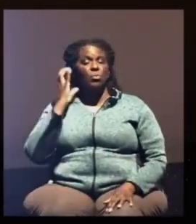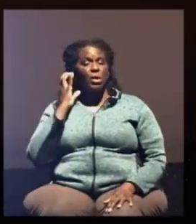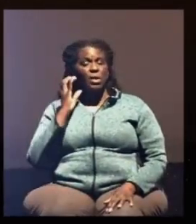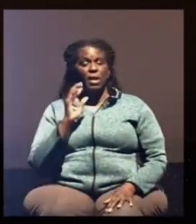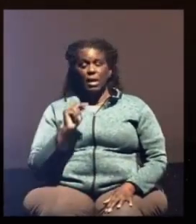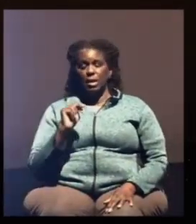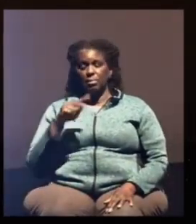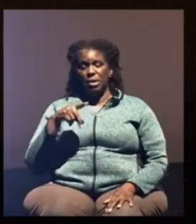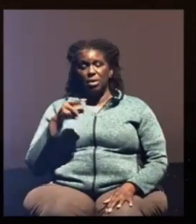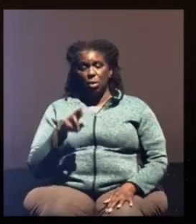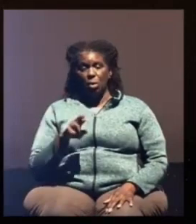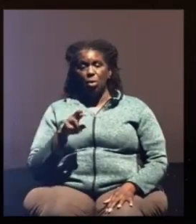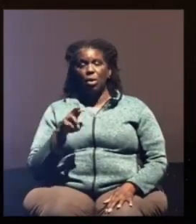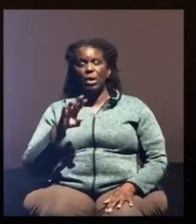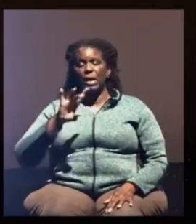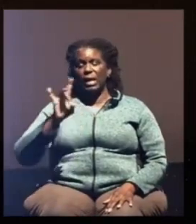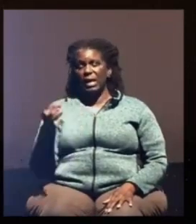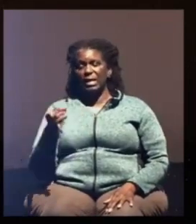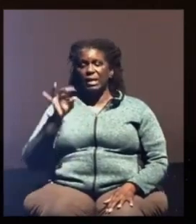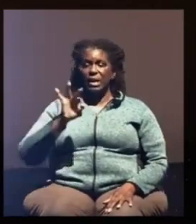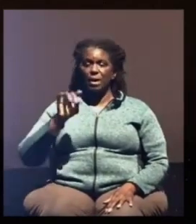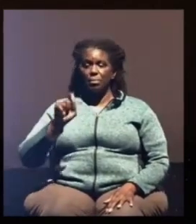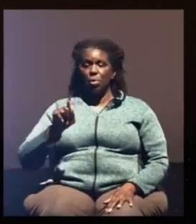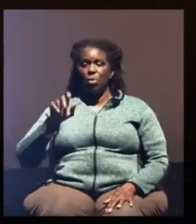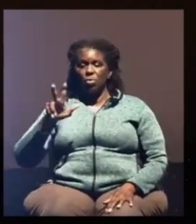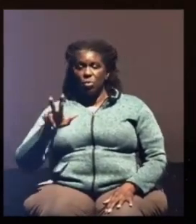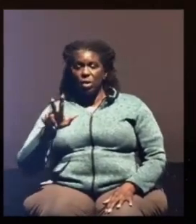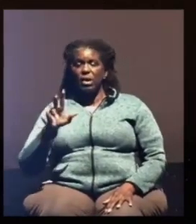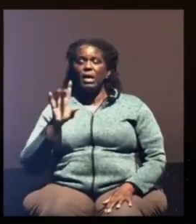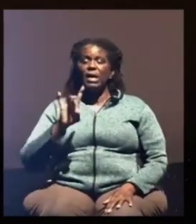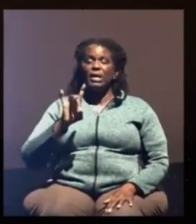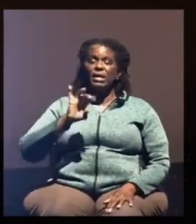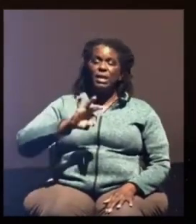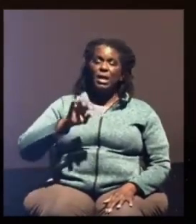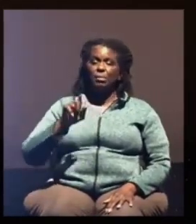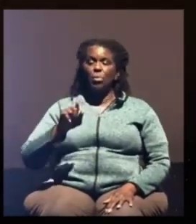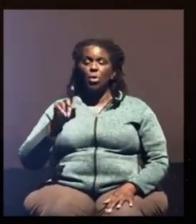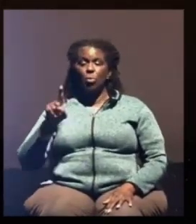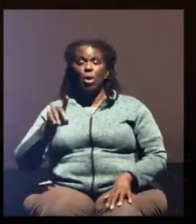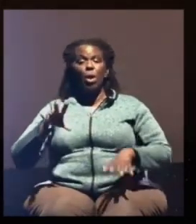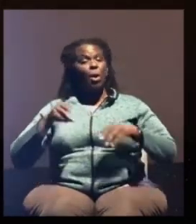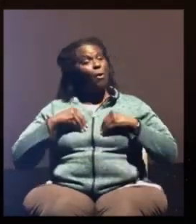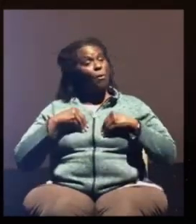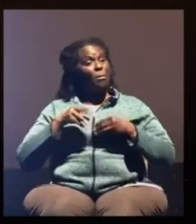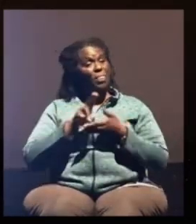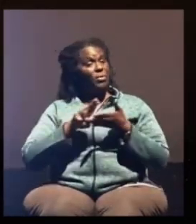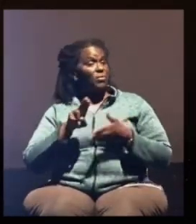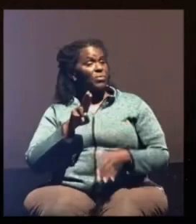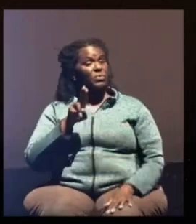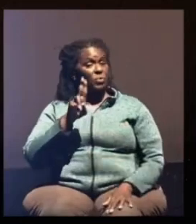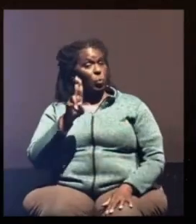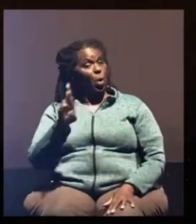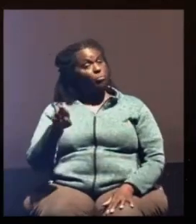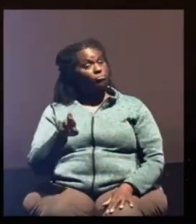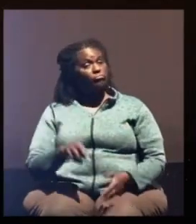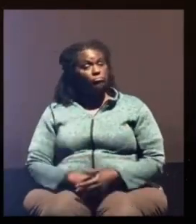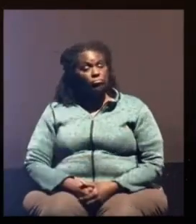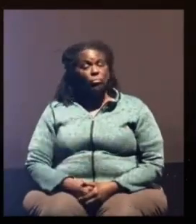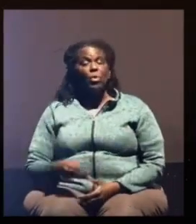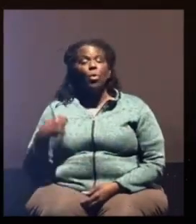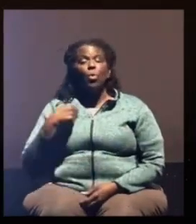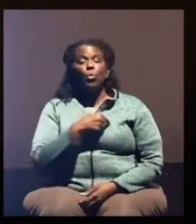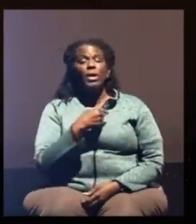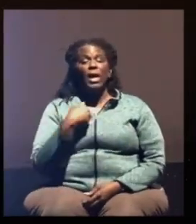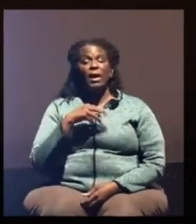89.3 and 89.1 KUOR, owned by the University of Redlands. And we also have